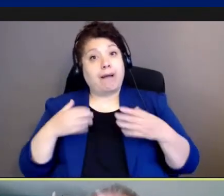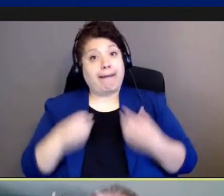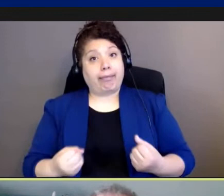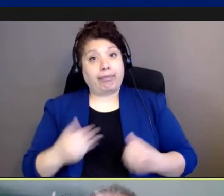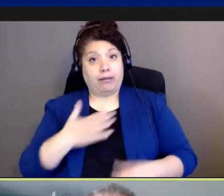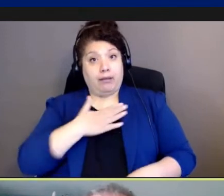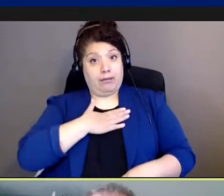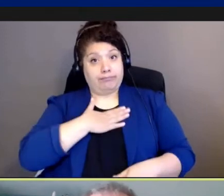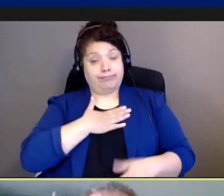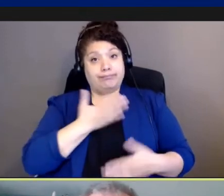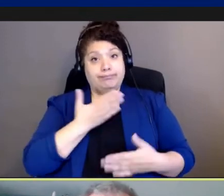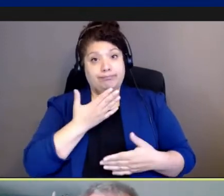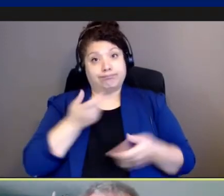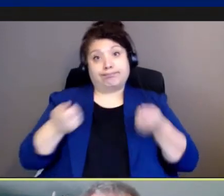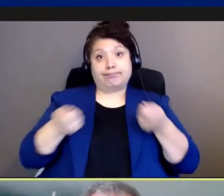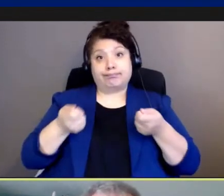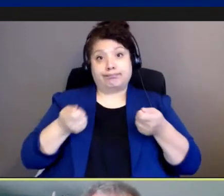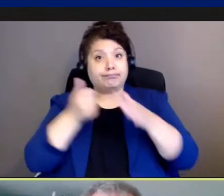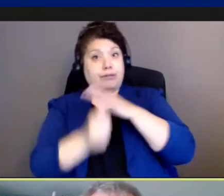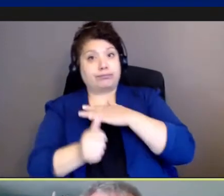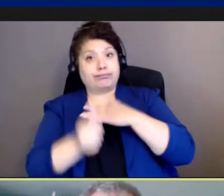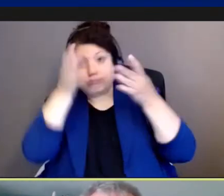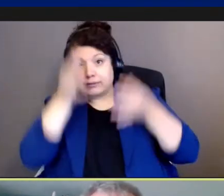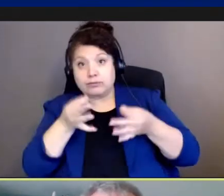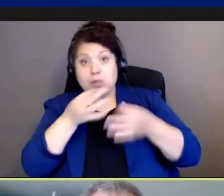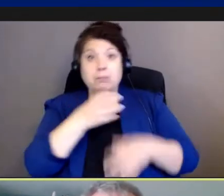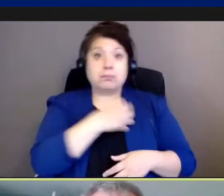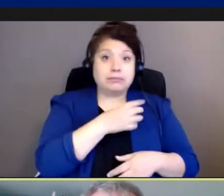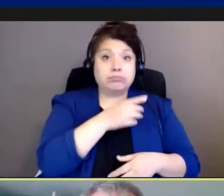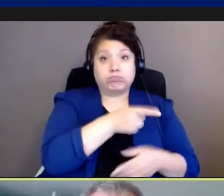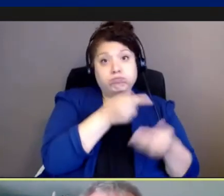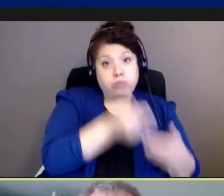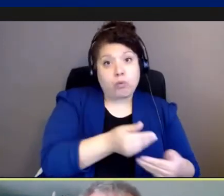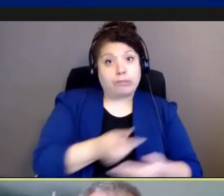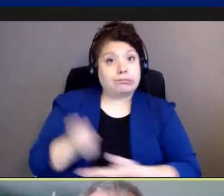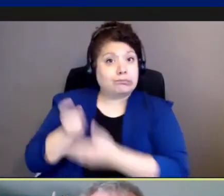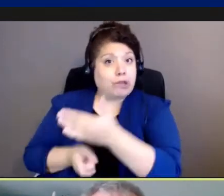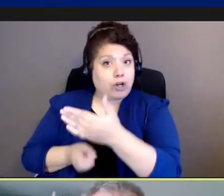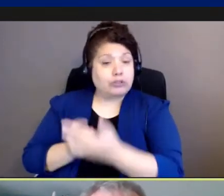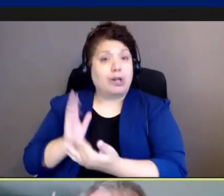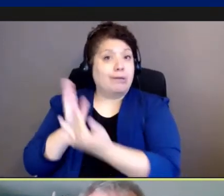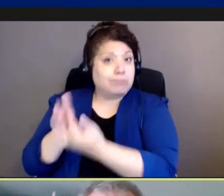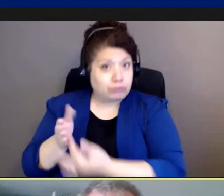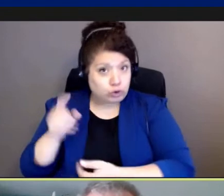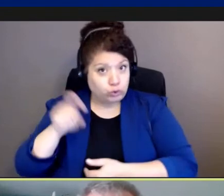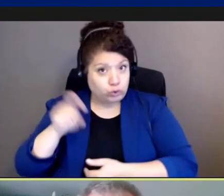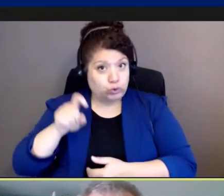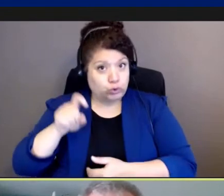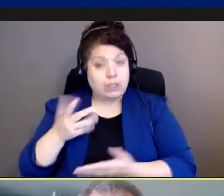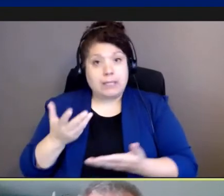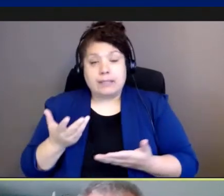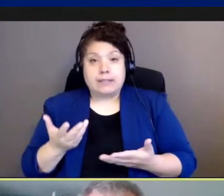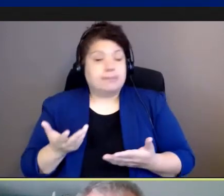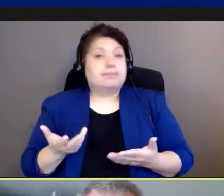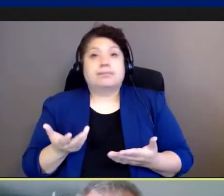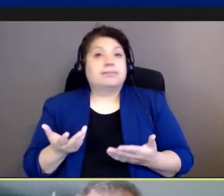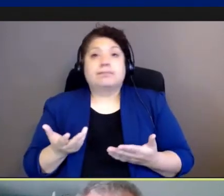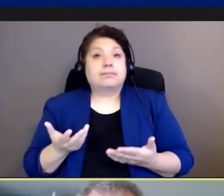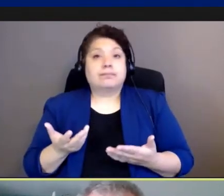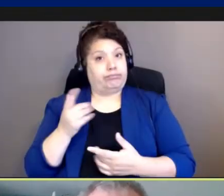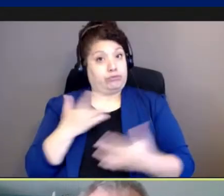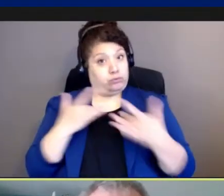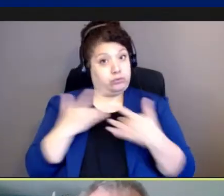bailiwick to comment on whether the police should or should not or could have filed the charge in those